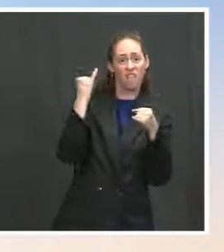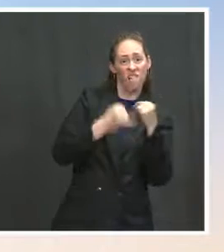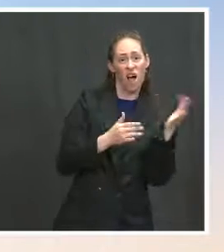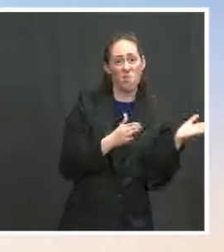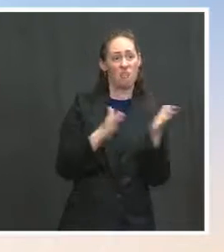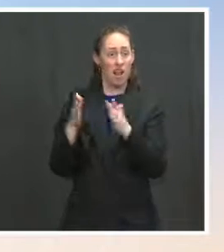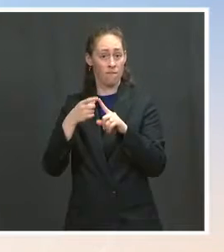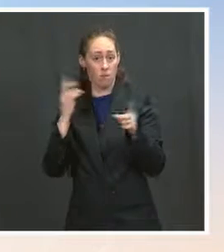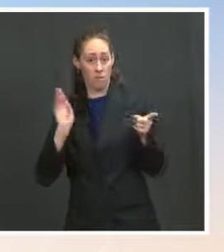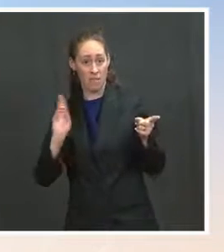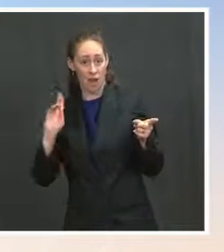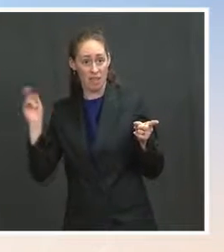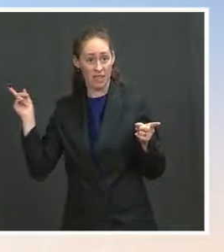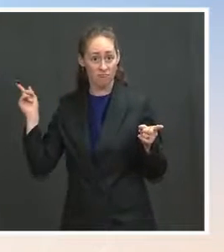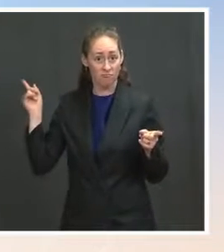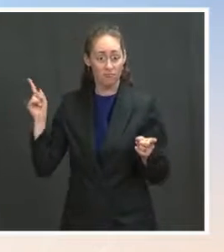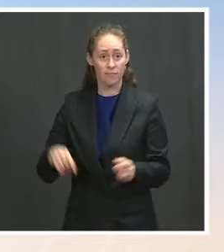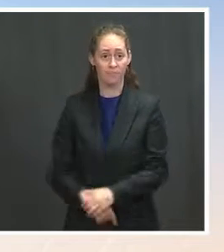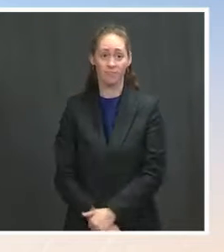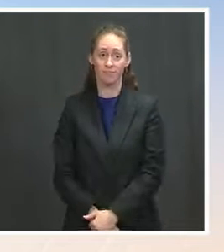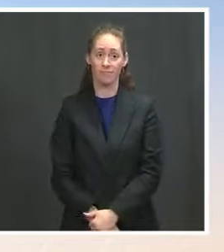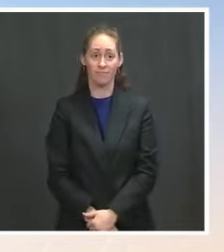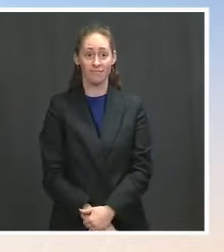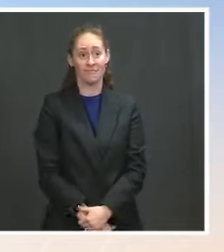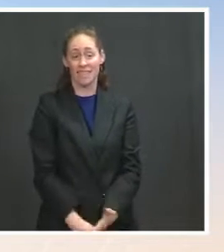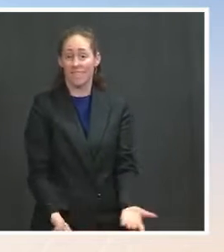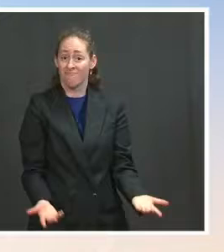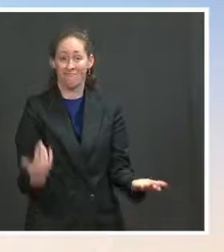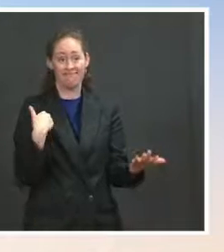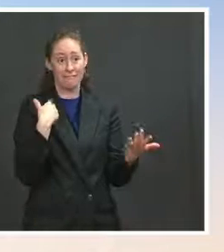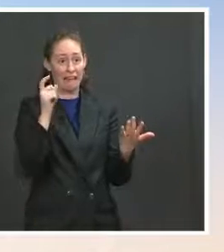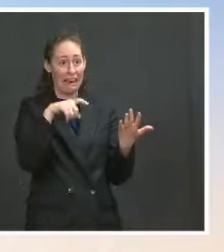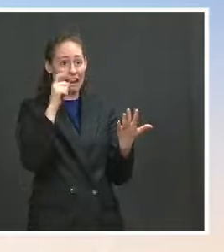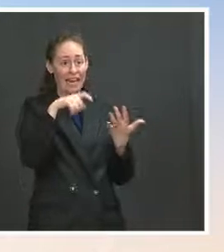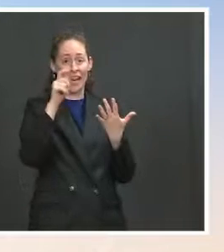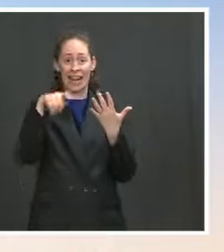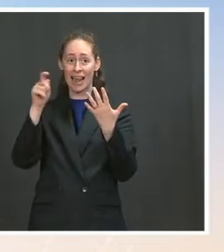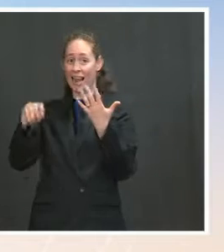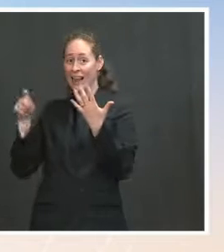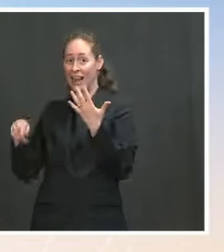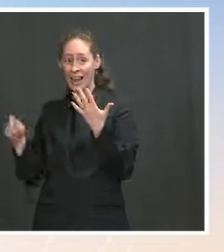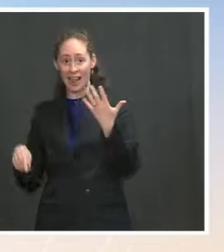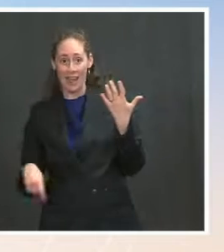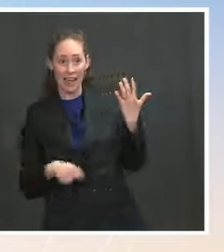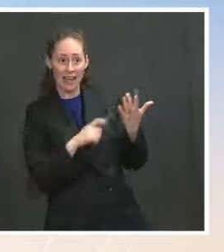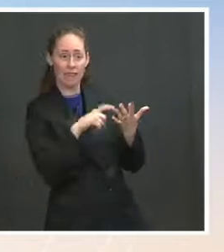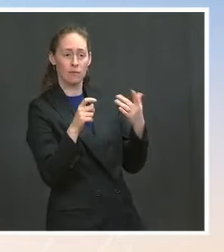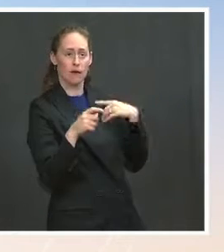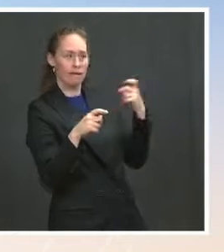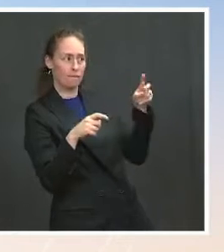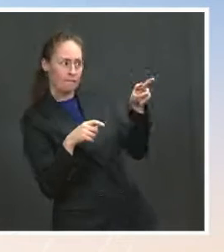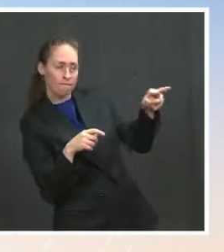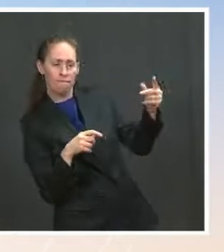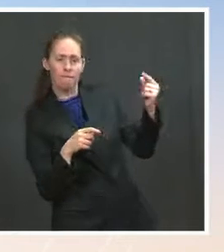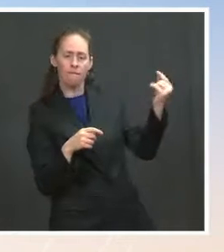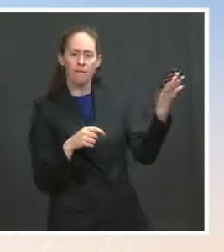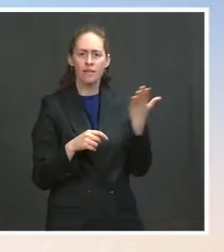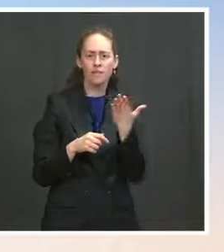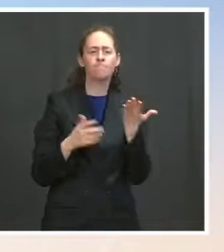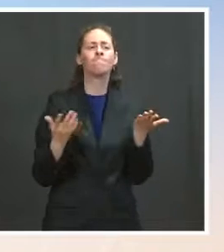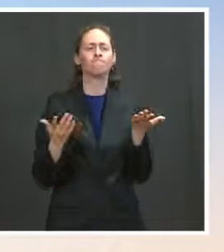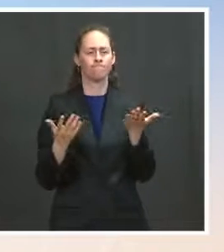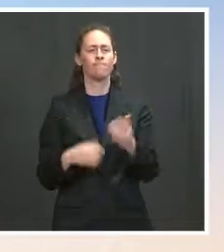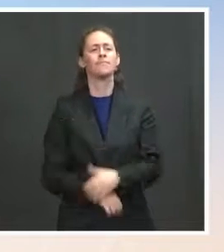note we have a range of means for moving the president's ideas and proposals forward. And the president's going to have a conversation with Senator